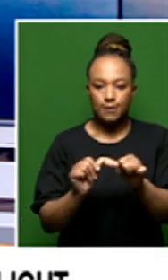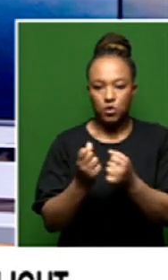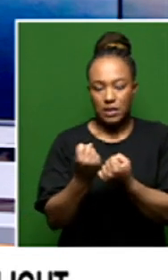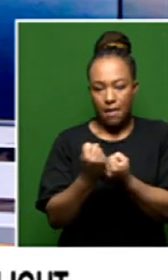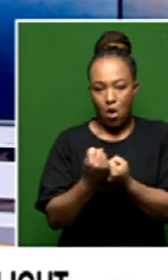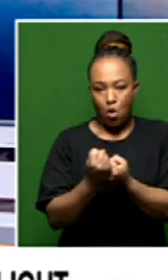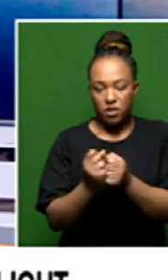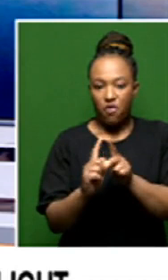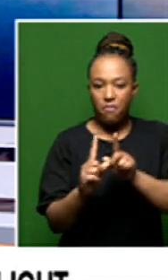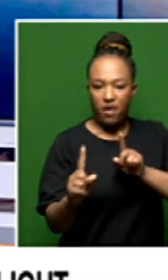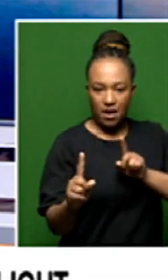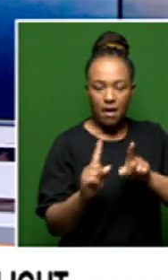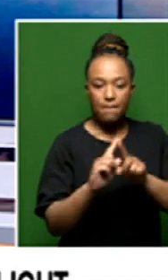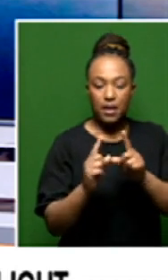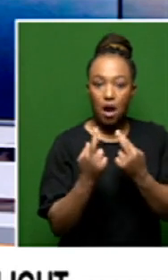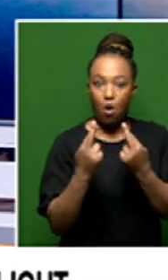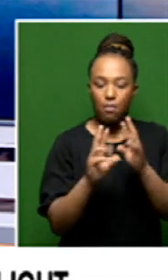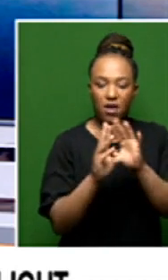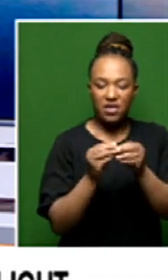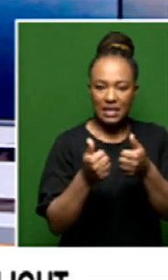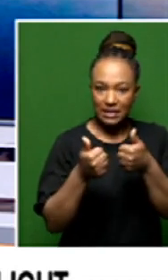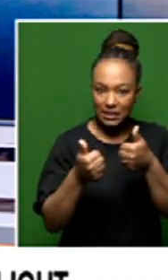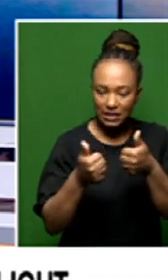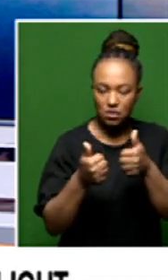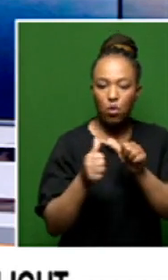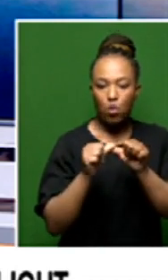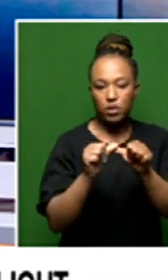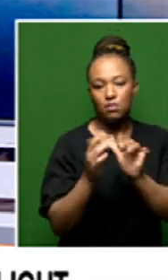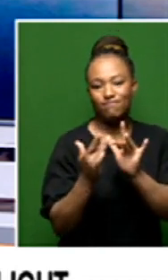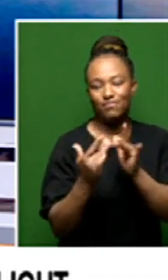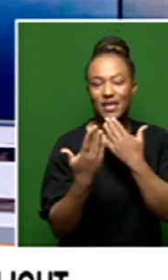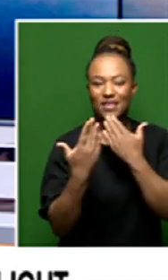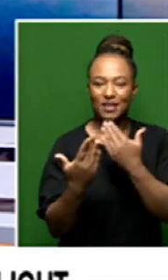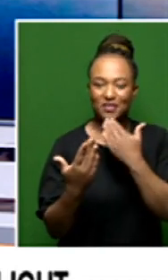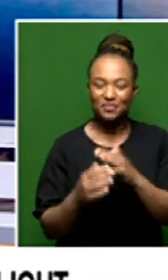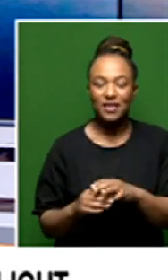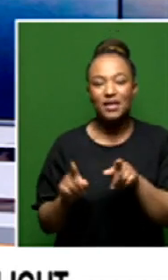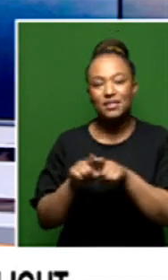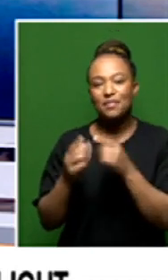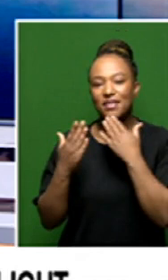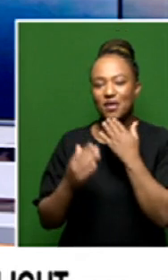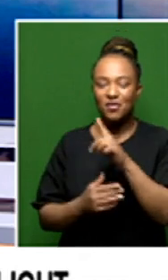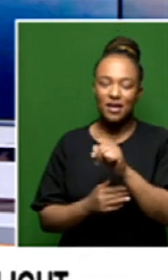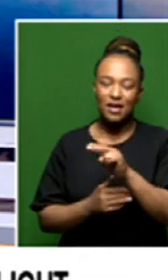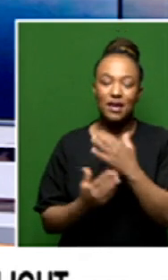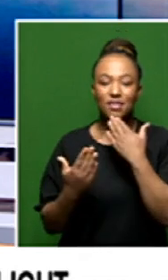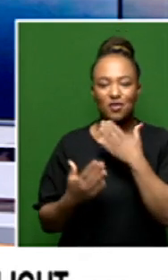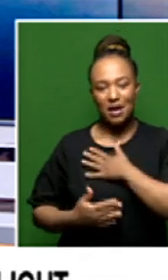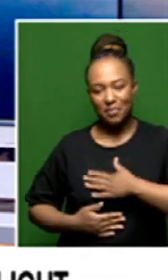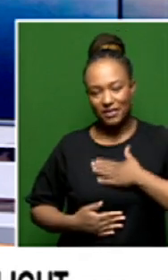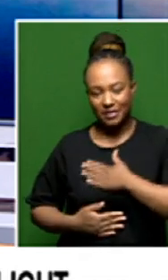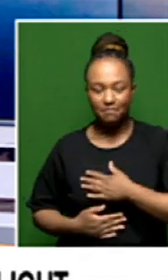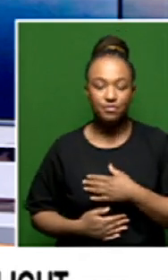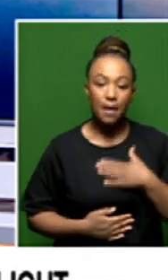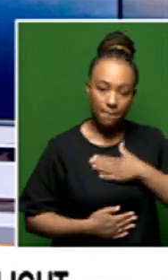from a distance, but I hope that all works out okay, but we'll definitely stay in touch with you. Thank you. Thank you so much, Leanne. I appreciate it. It's an absolute pleasure.